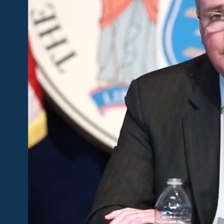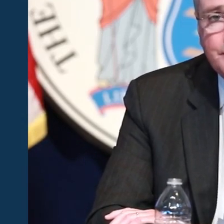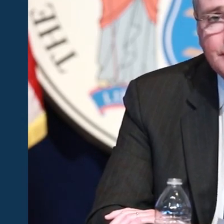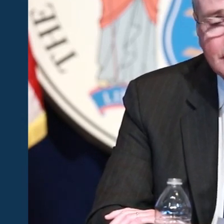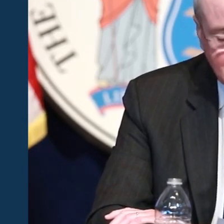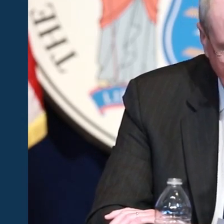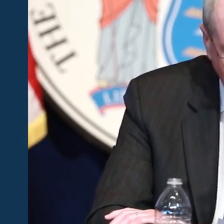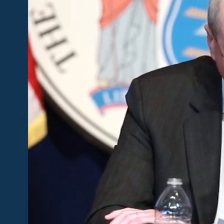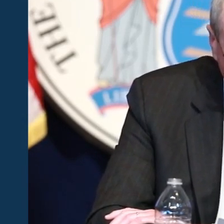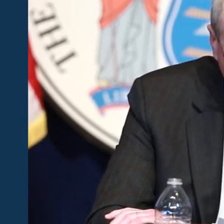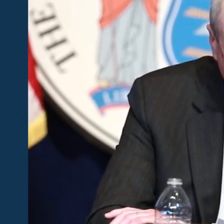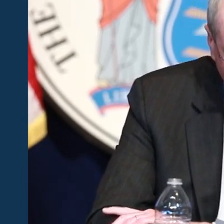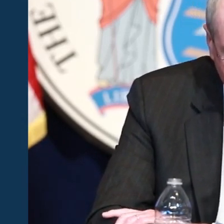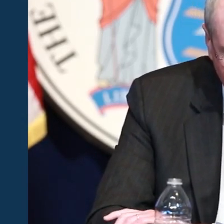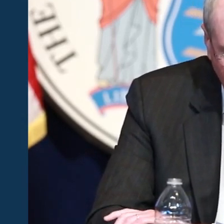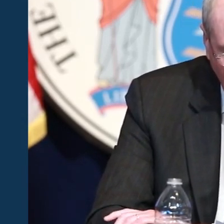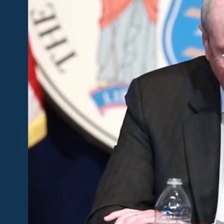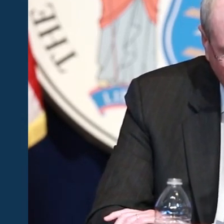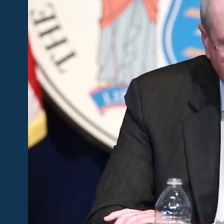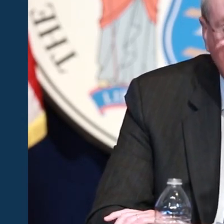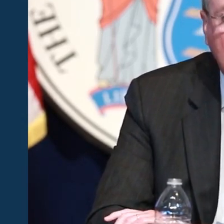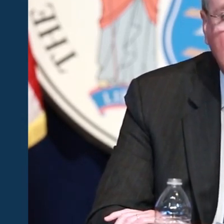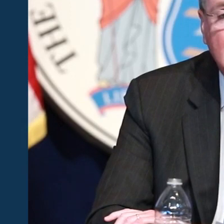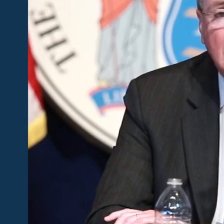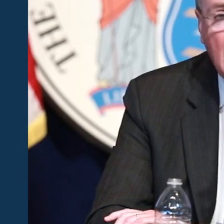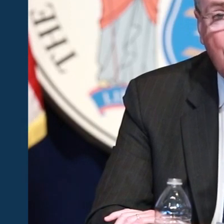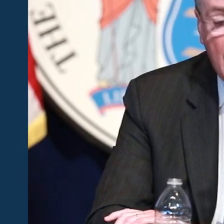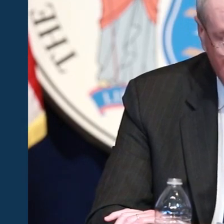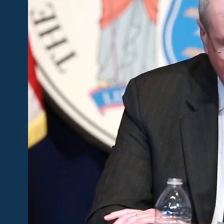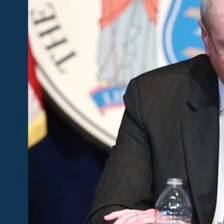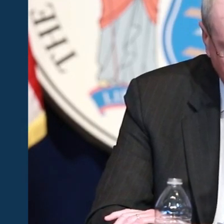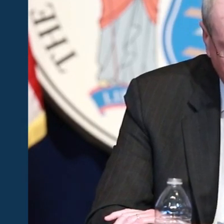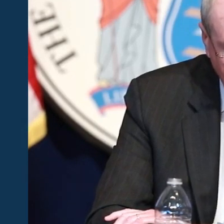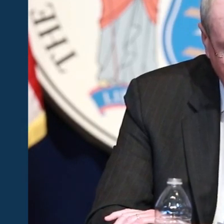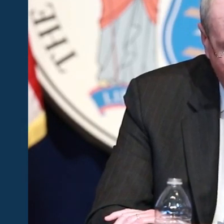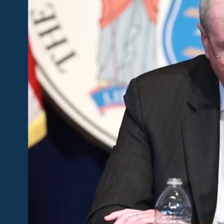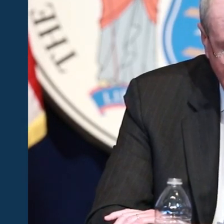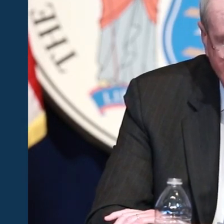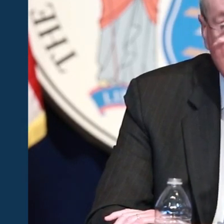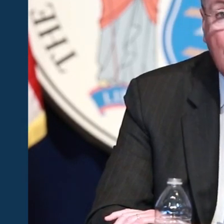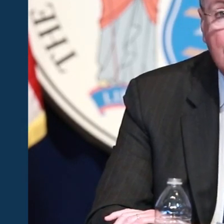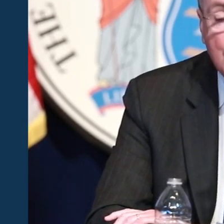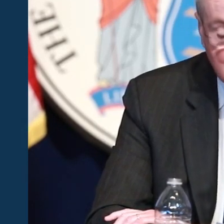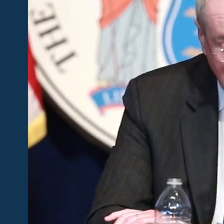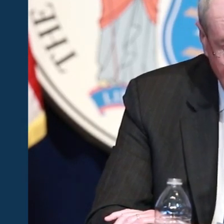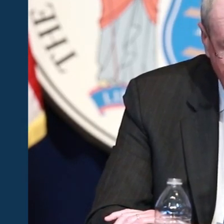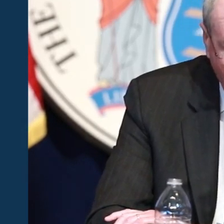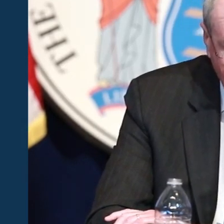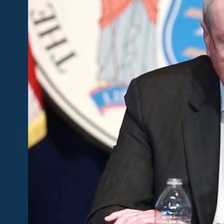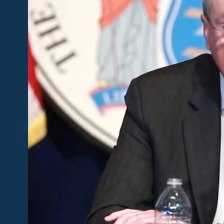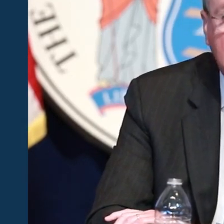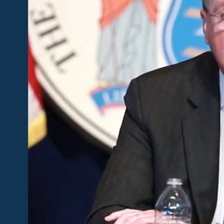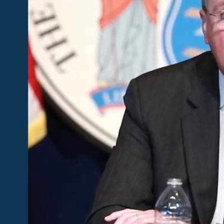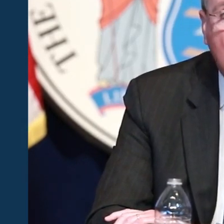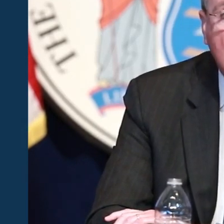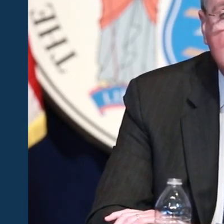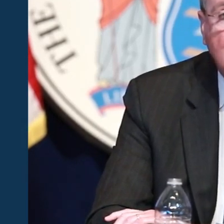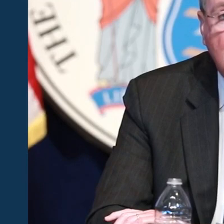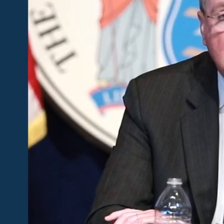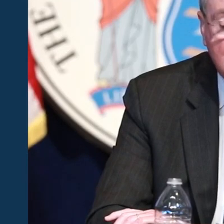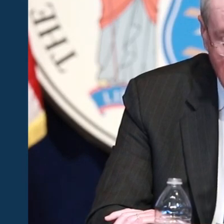grateful that my fellow governors also understand how vital this is. Our region is one of the most important